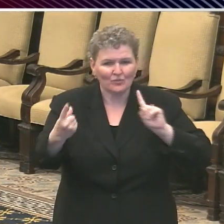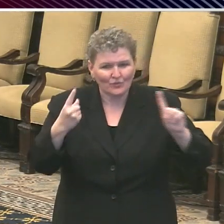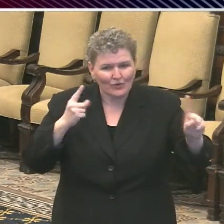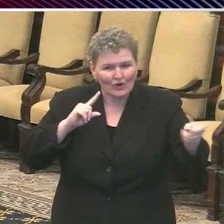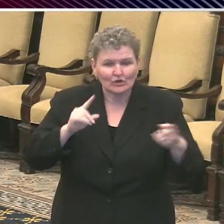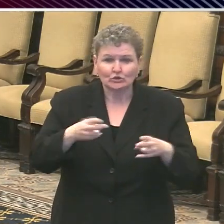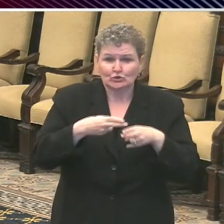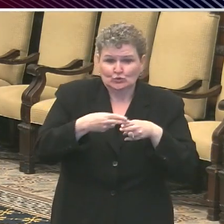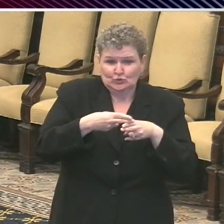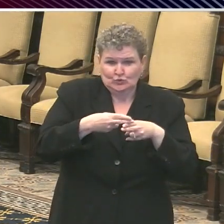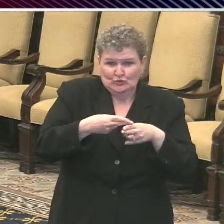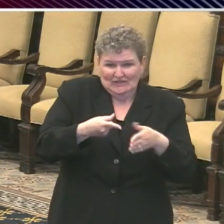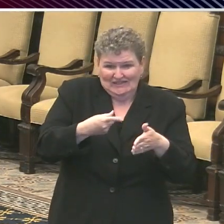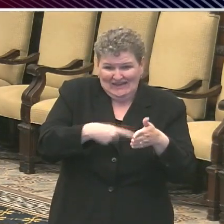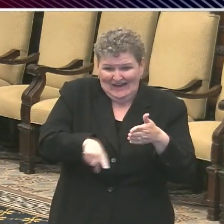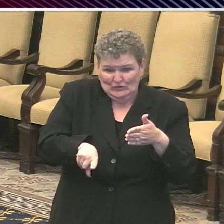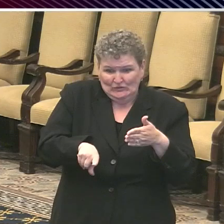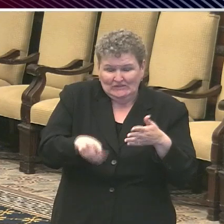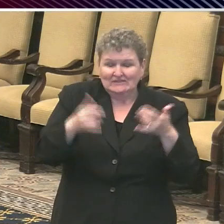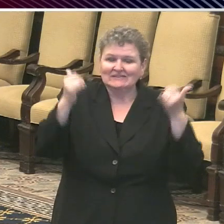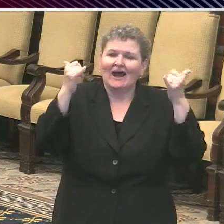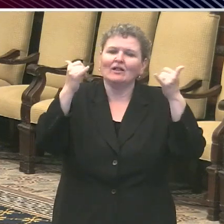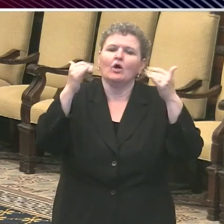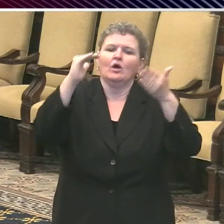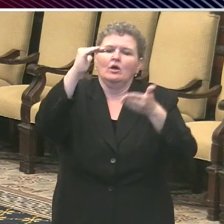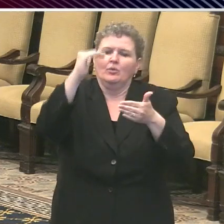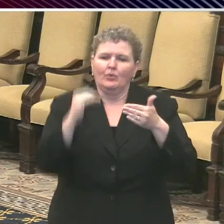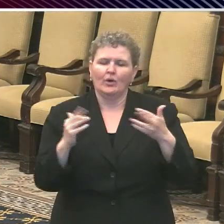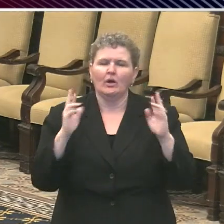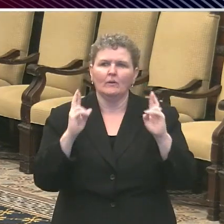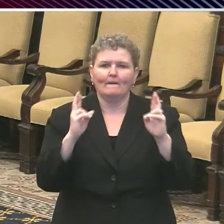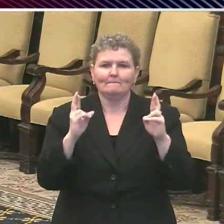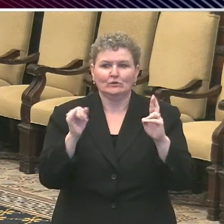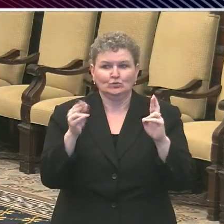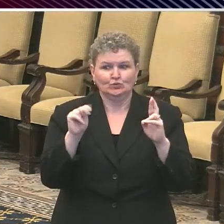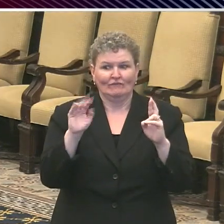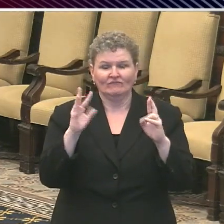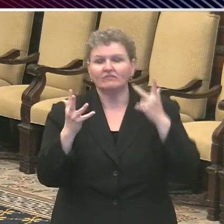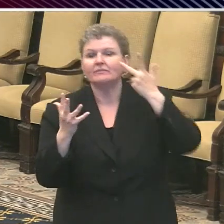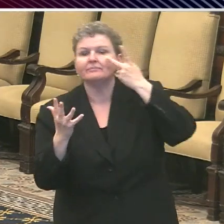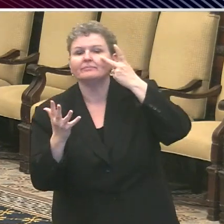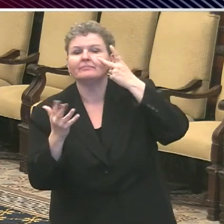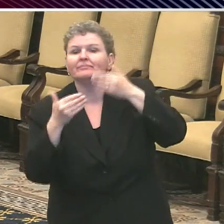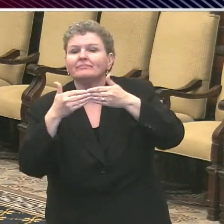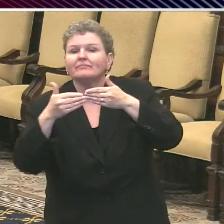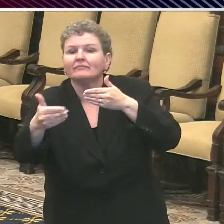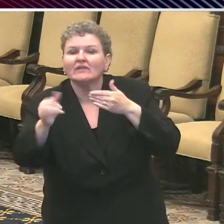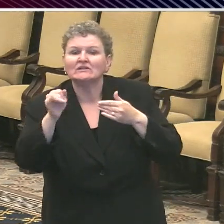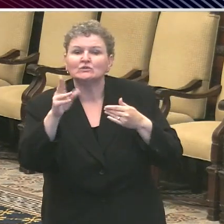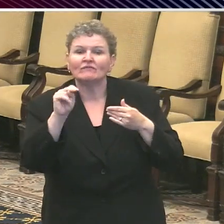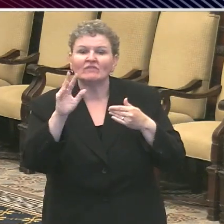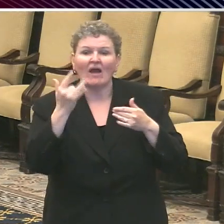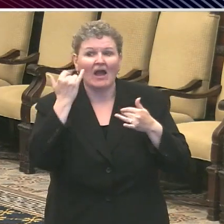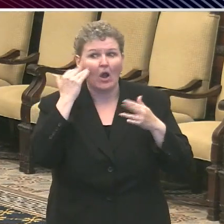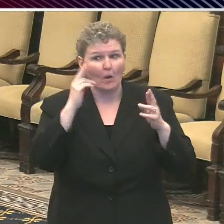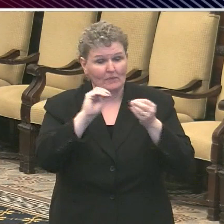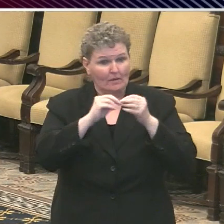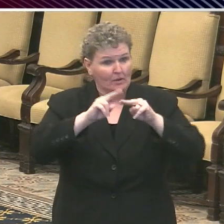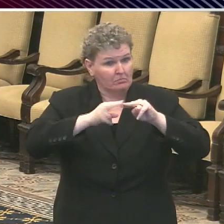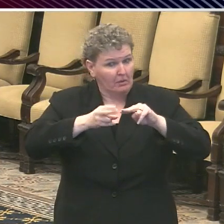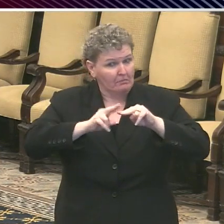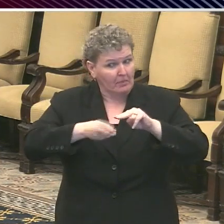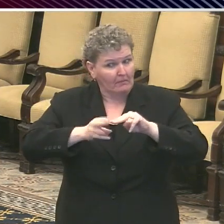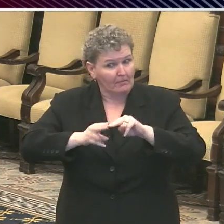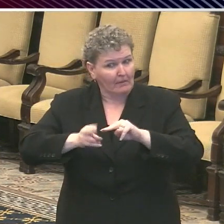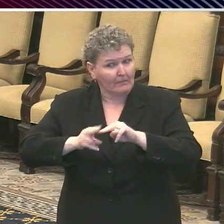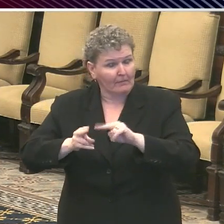gradual restart on June the 5th. I would have to add, though, that's if our numbers continue to improve. If we were to suddenly take a turn for the worse and